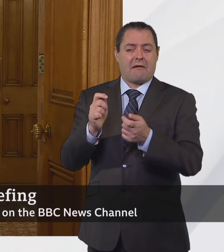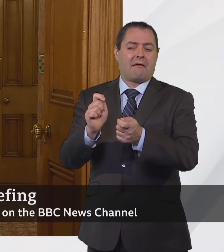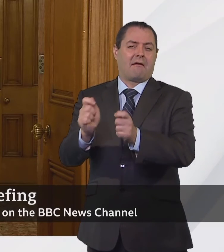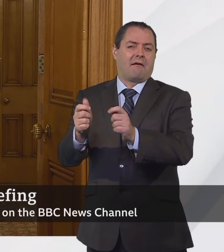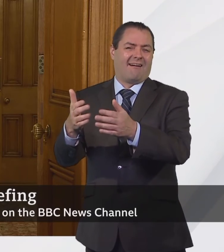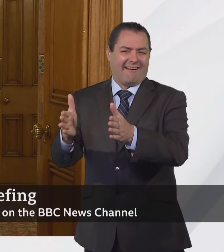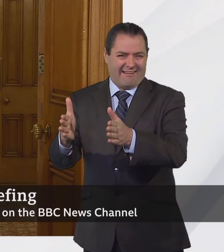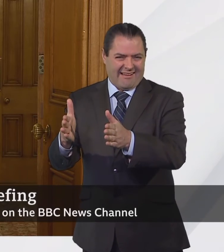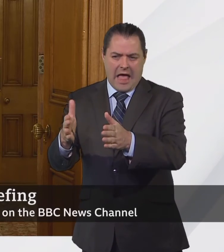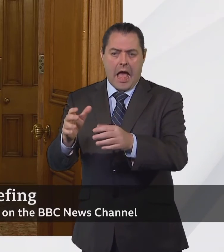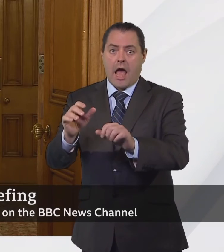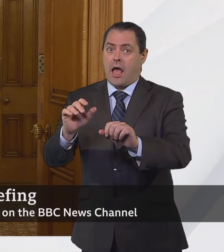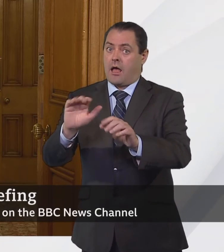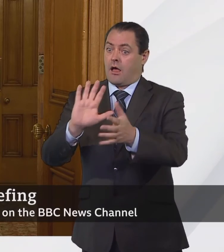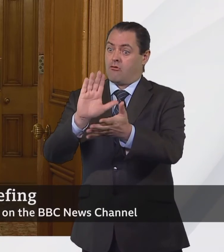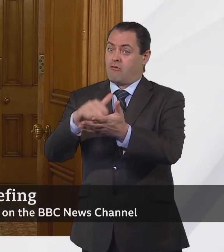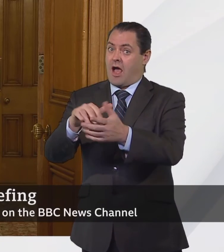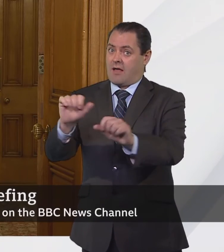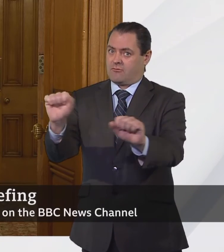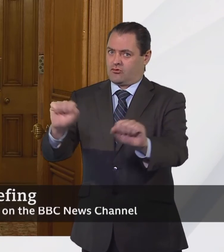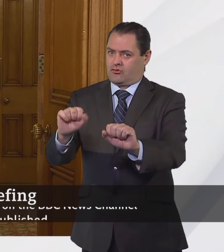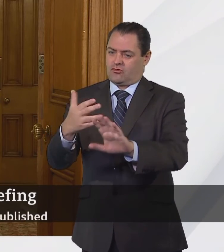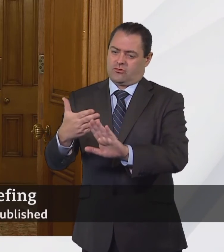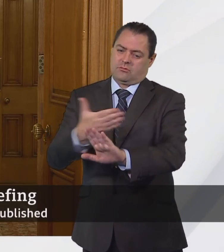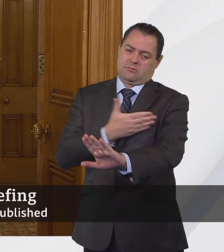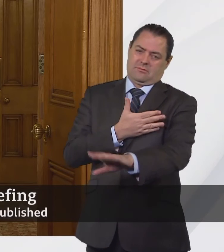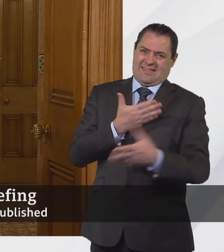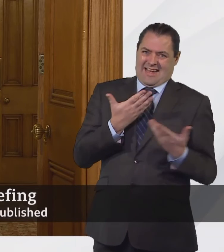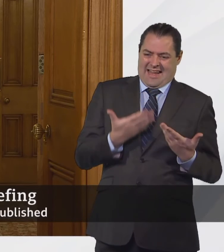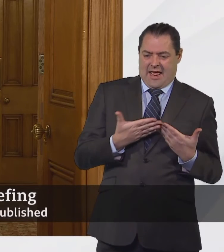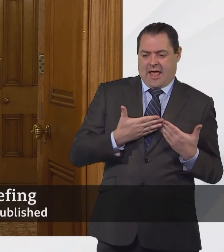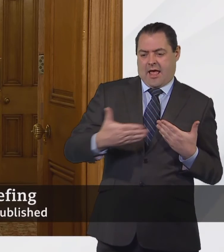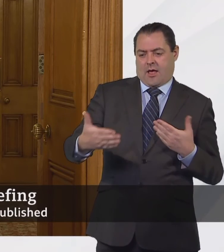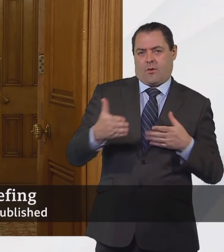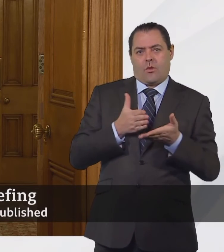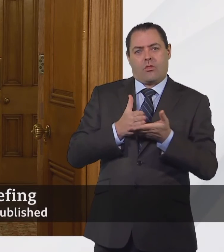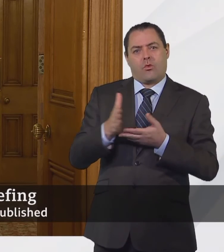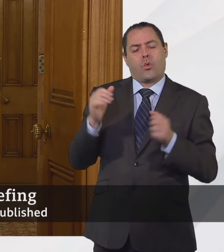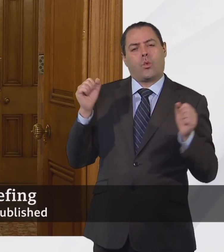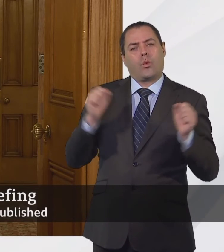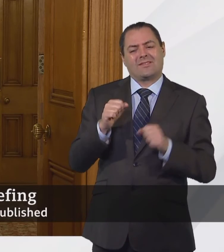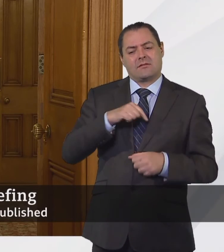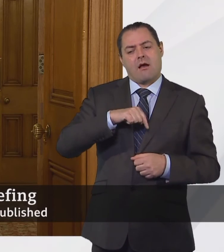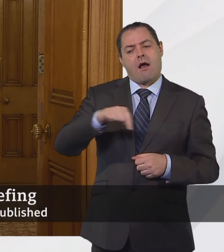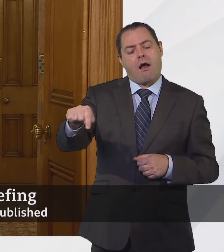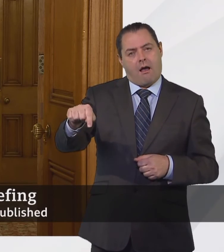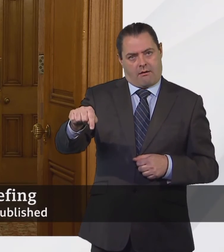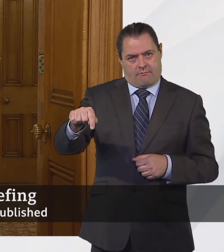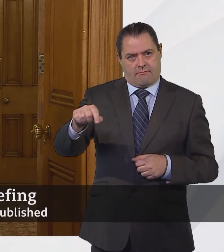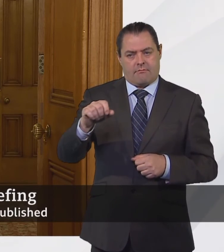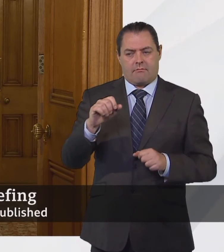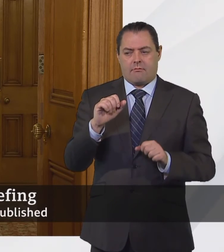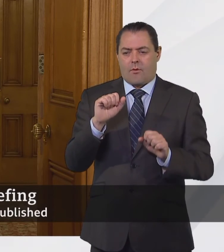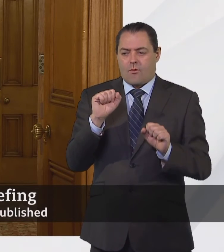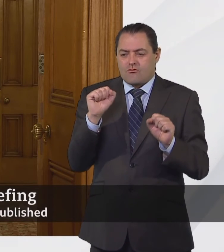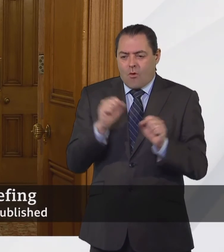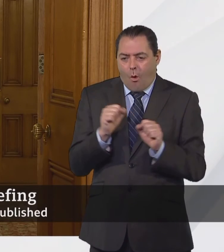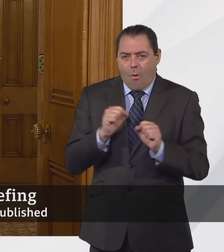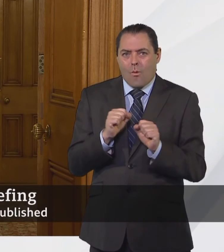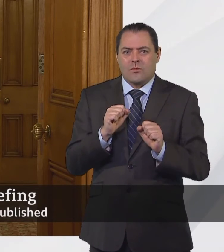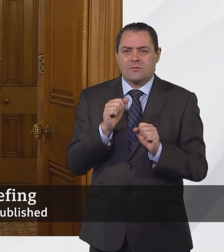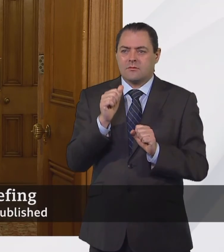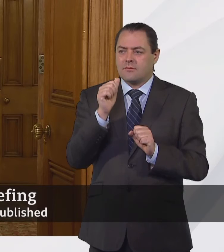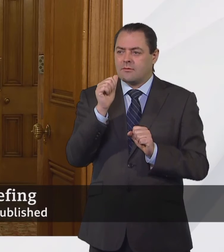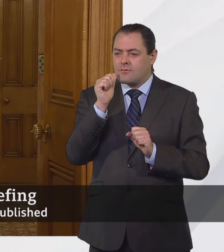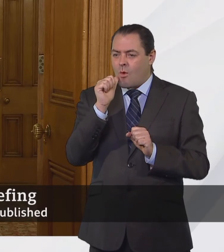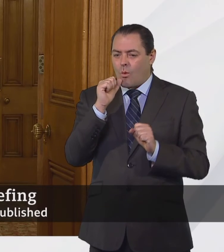hard winter when the burden on our NHS is heaviest and the cold weather favours the virus. The